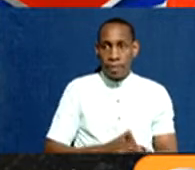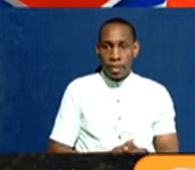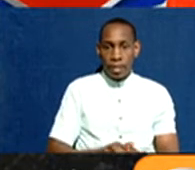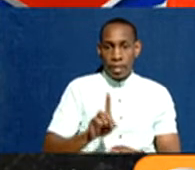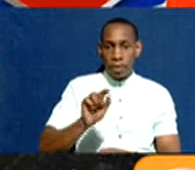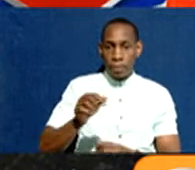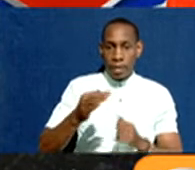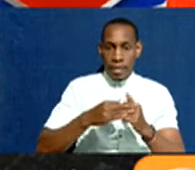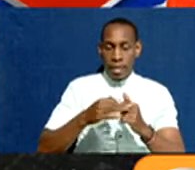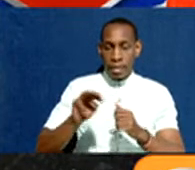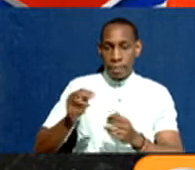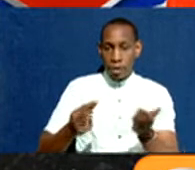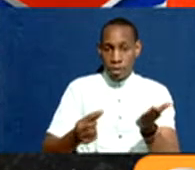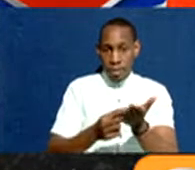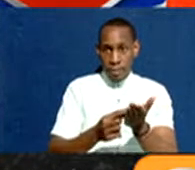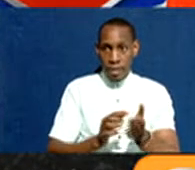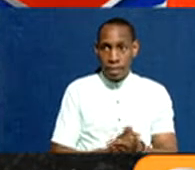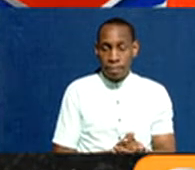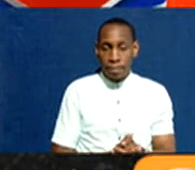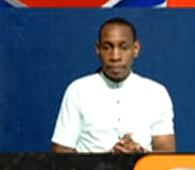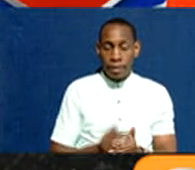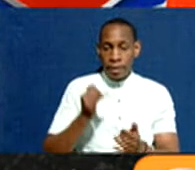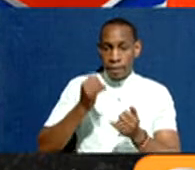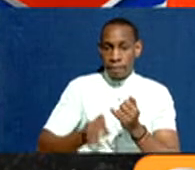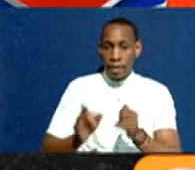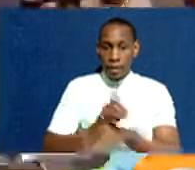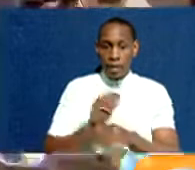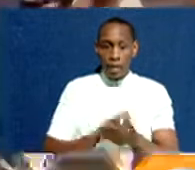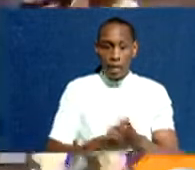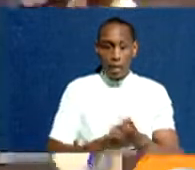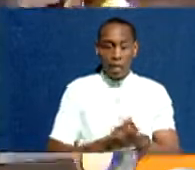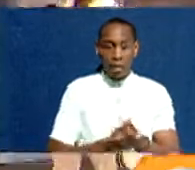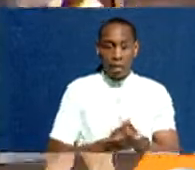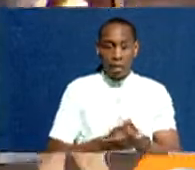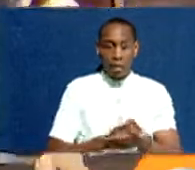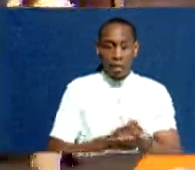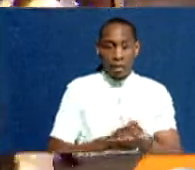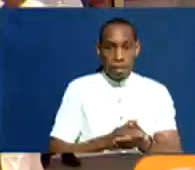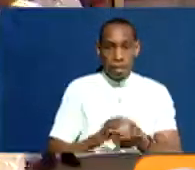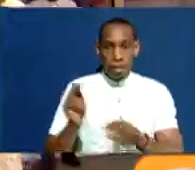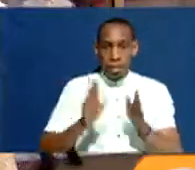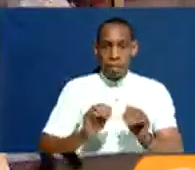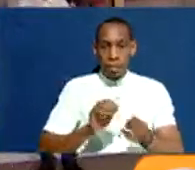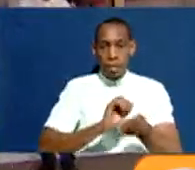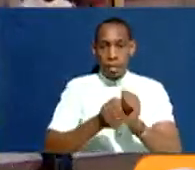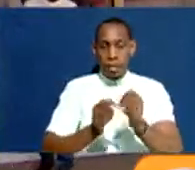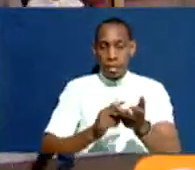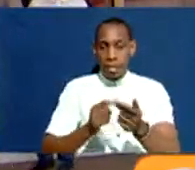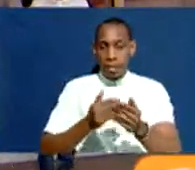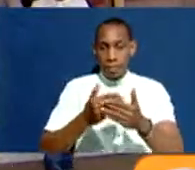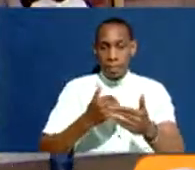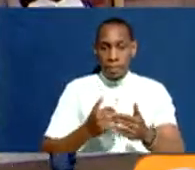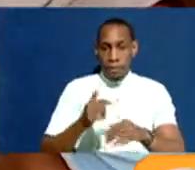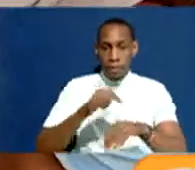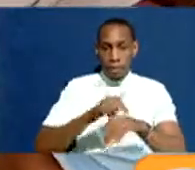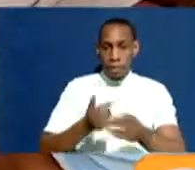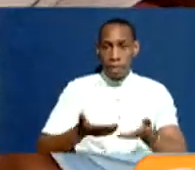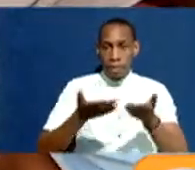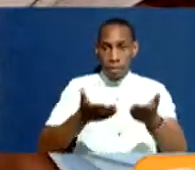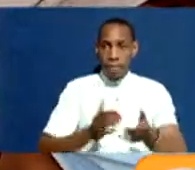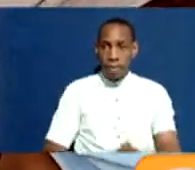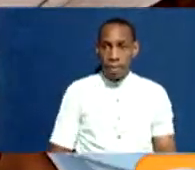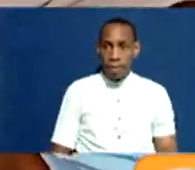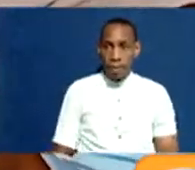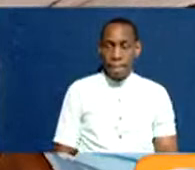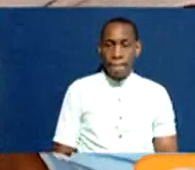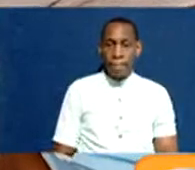1.8 million SIM cards. Last-minute rush by Kenyans may change these figures by the end of the given period. Nilikuwa